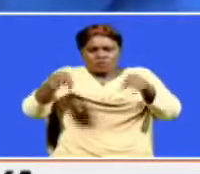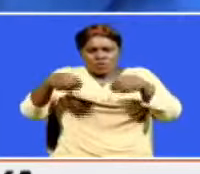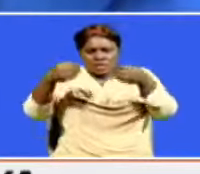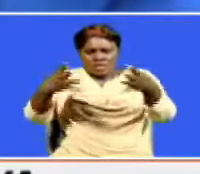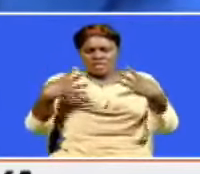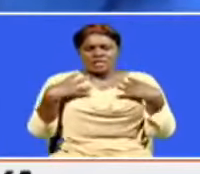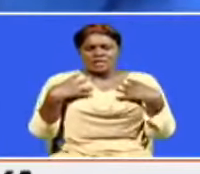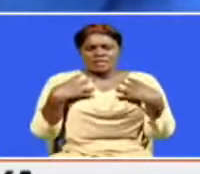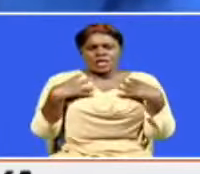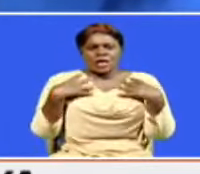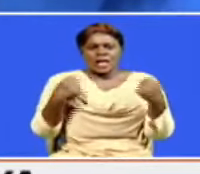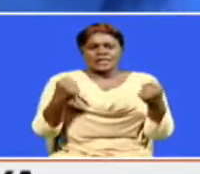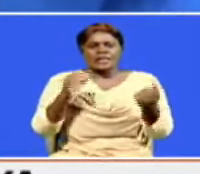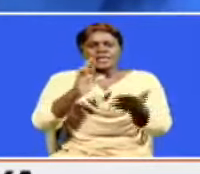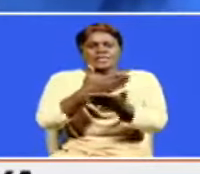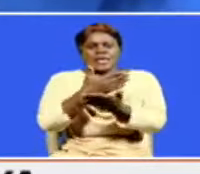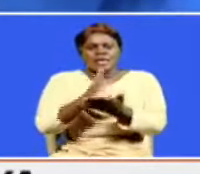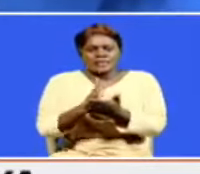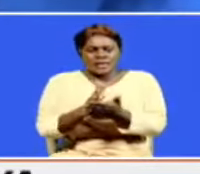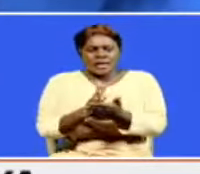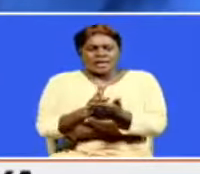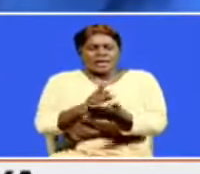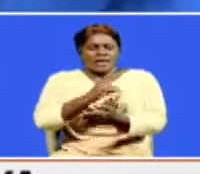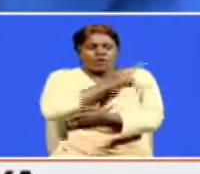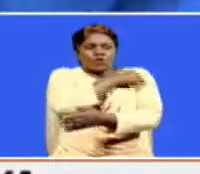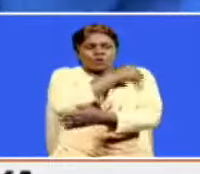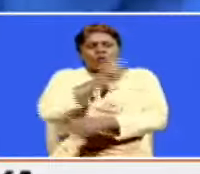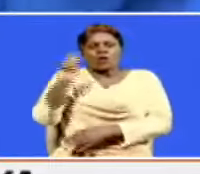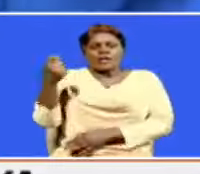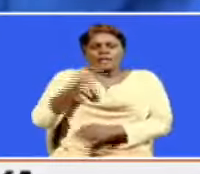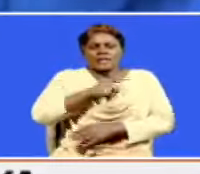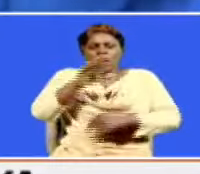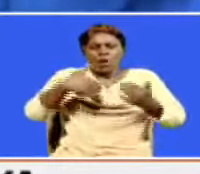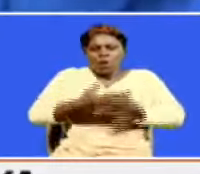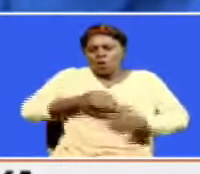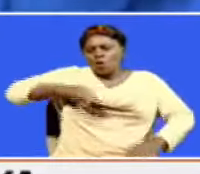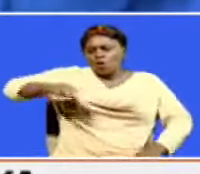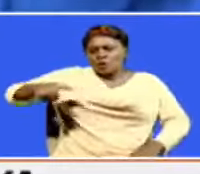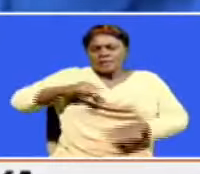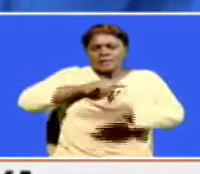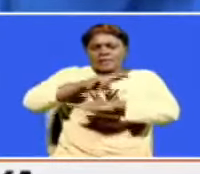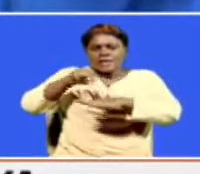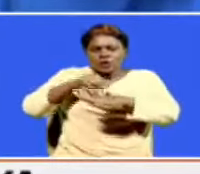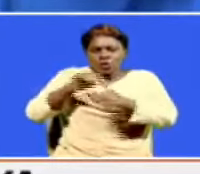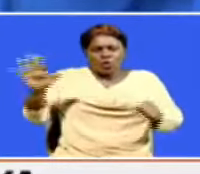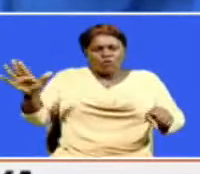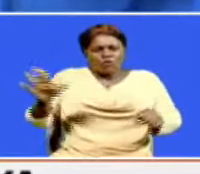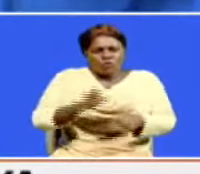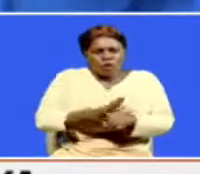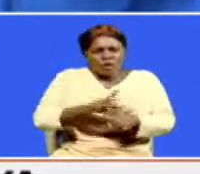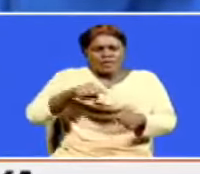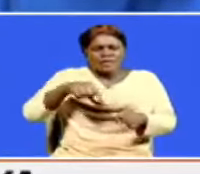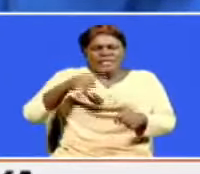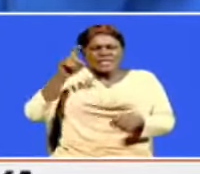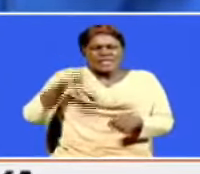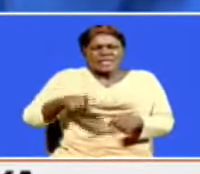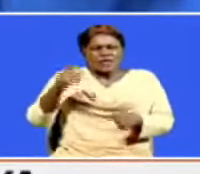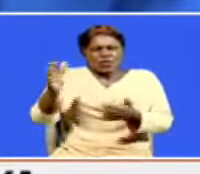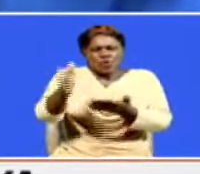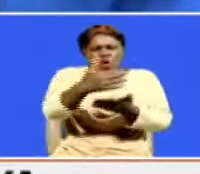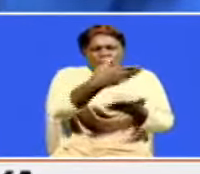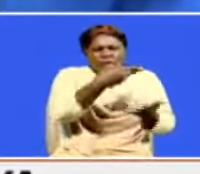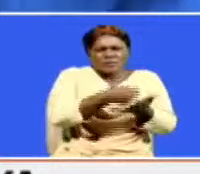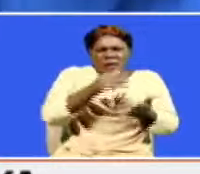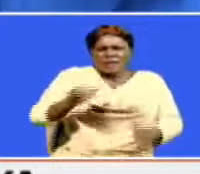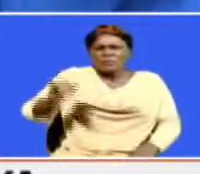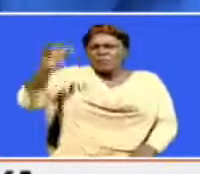our hospitals in Kenya, in all the counties and nationally, we will not need to raise money to go